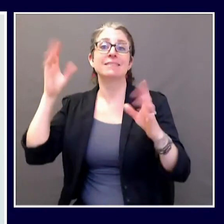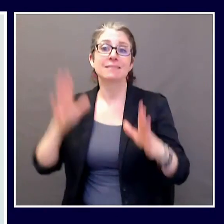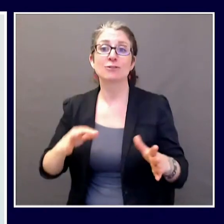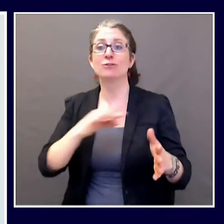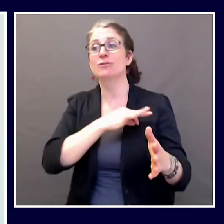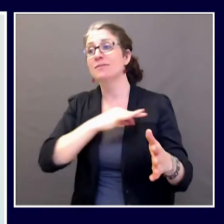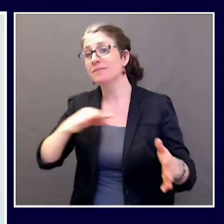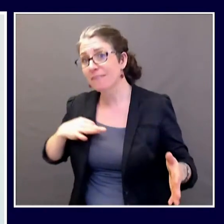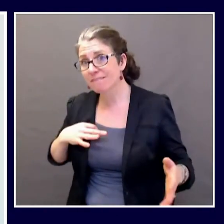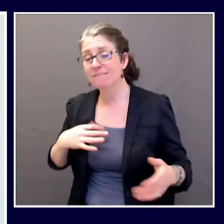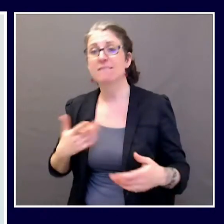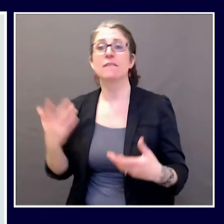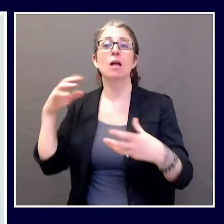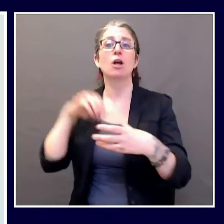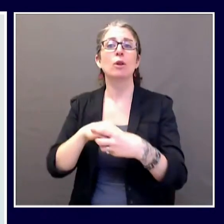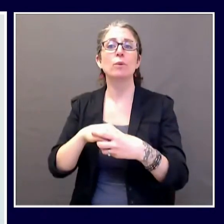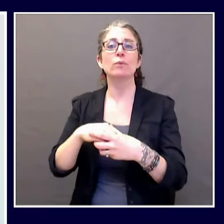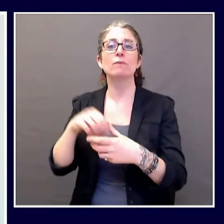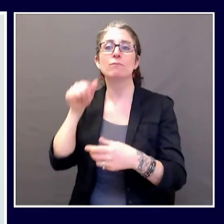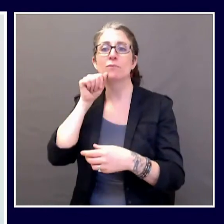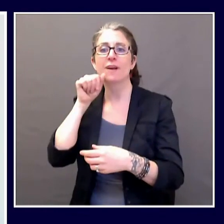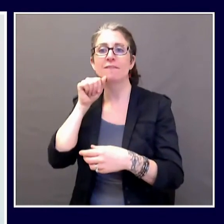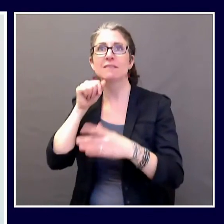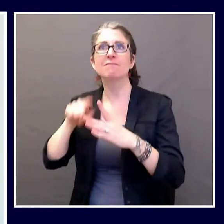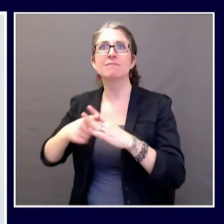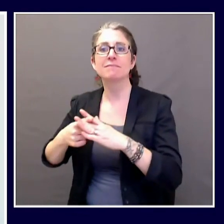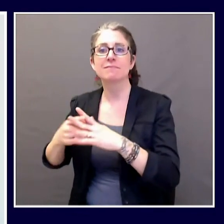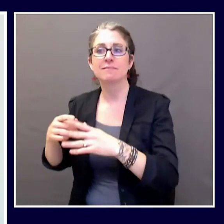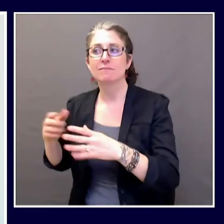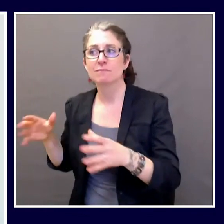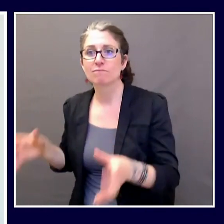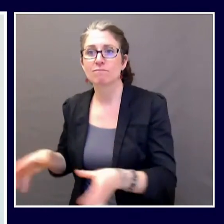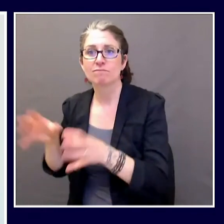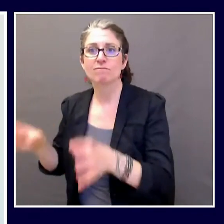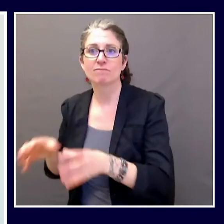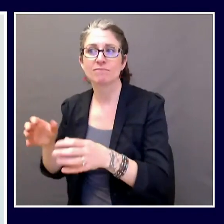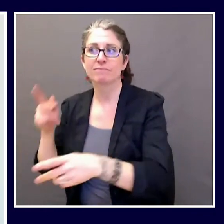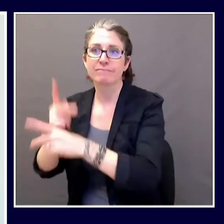child protective services workers. We hope that with the increased